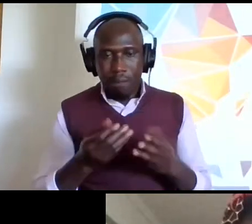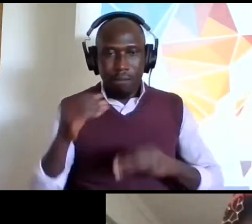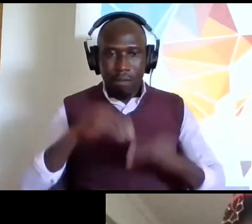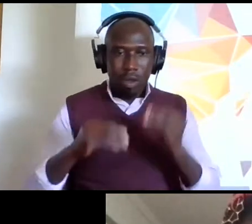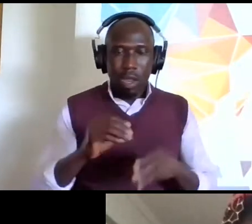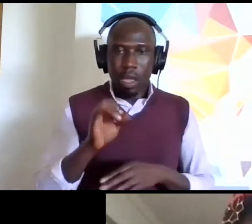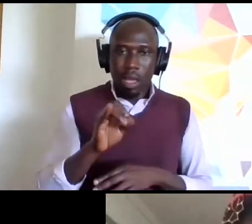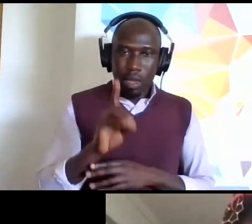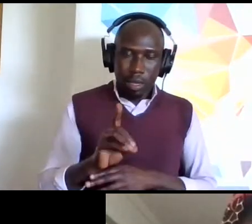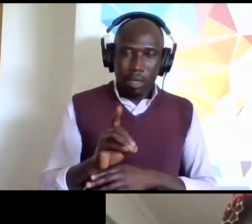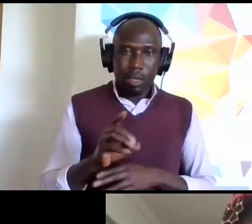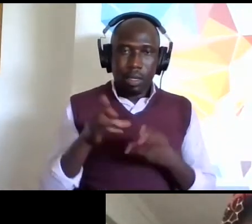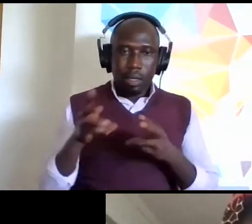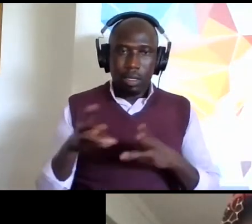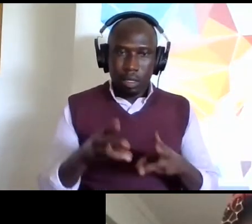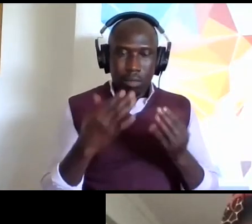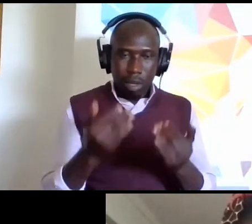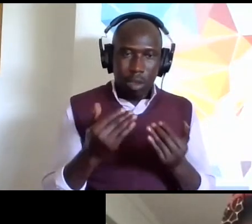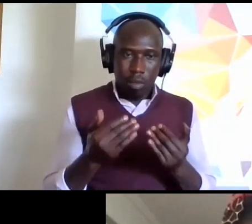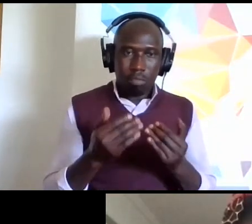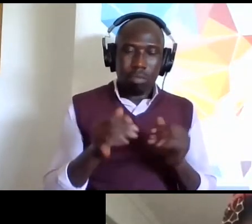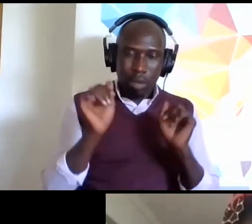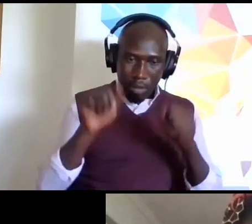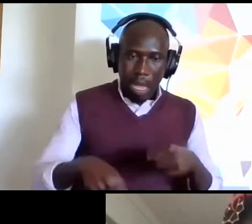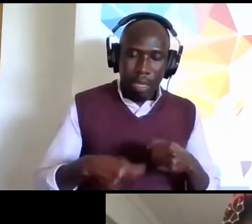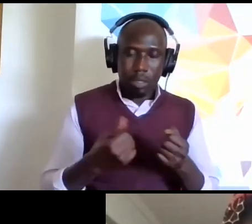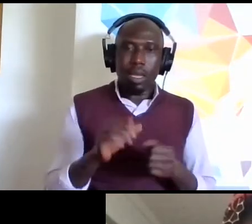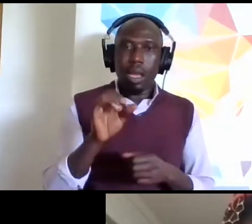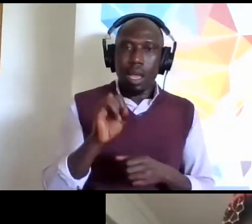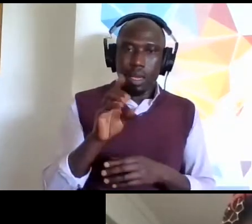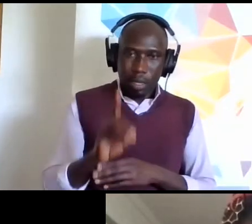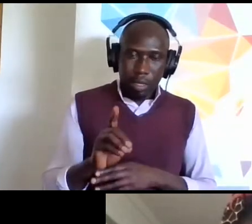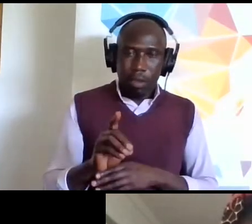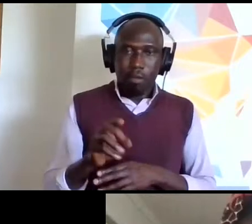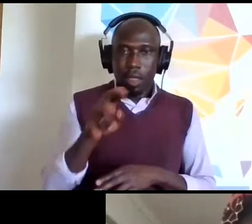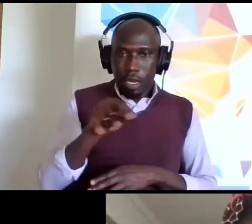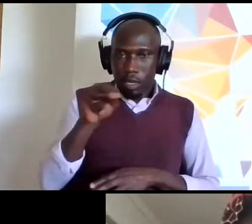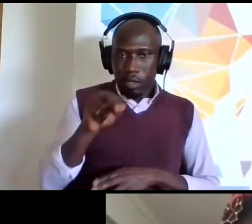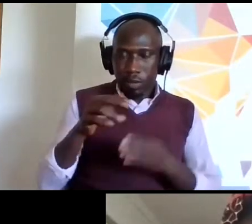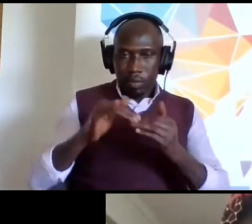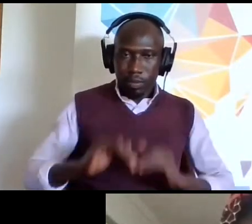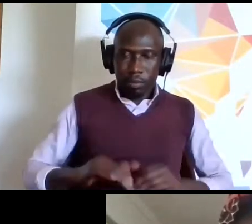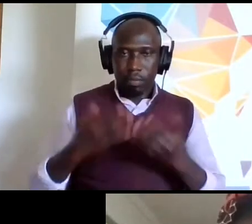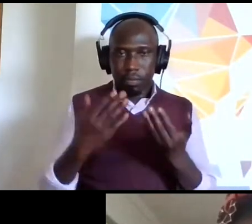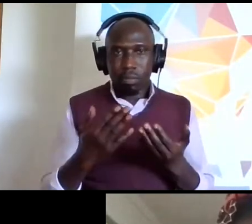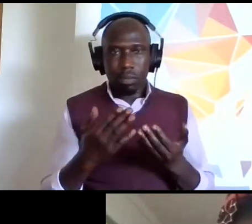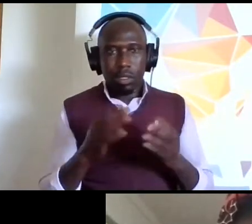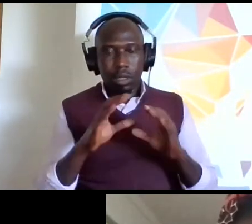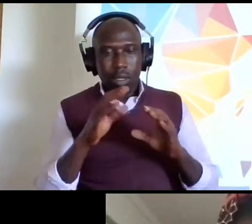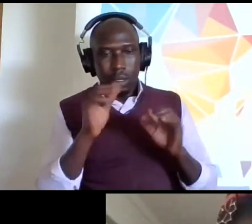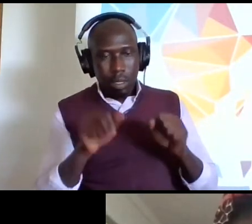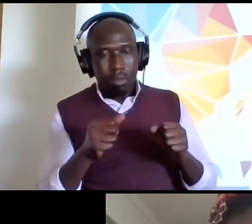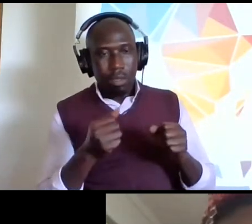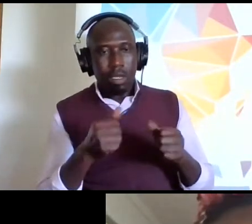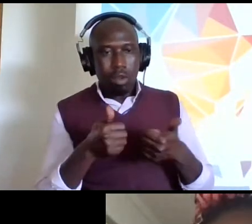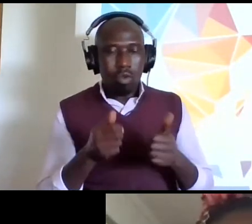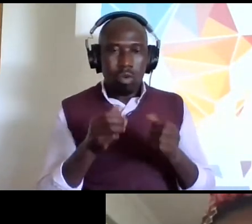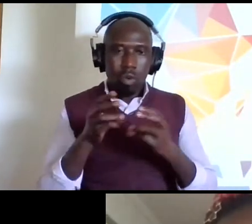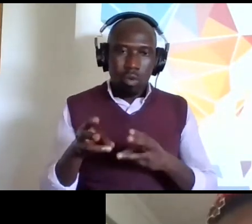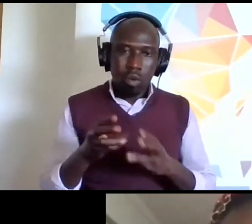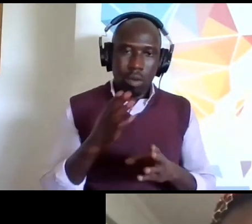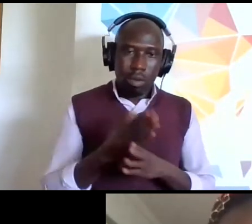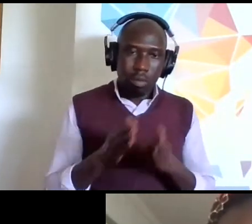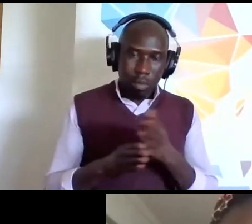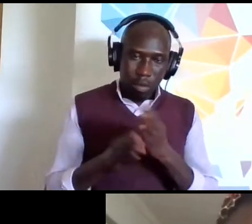system has become the de facto national identity card. Although this can be a good way to build foundational IDs,